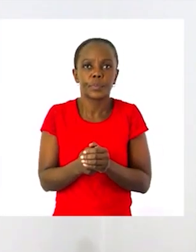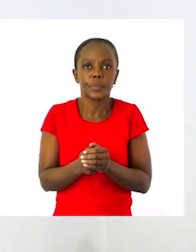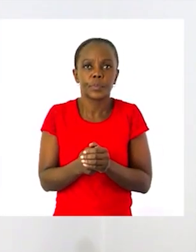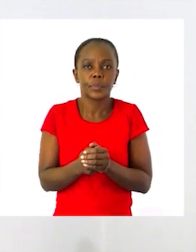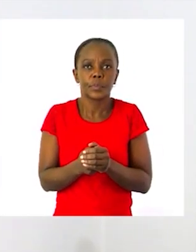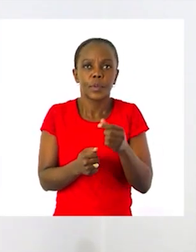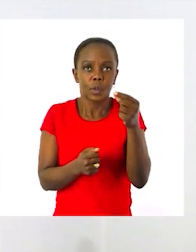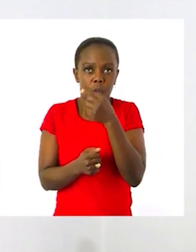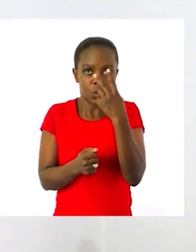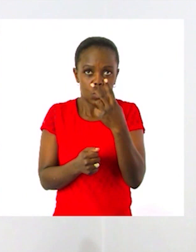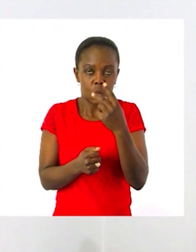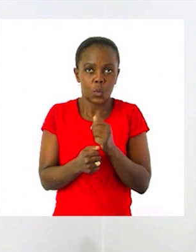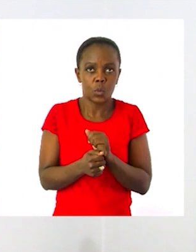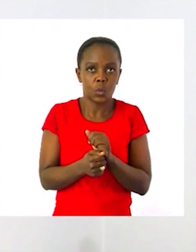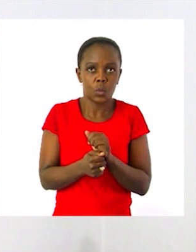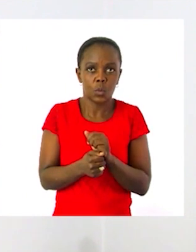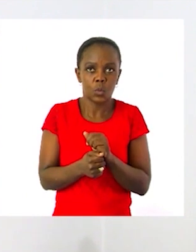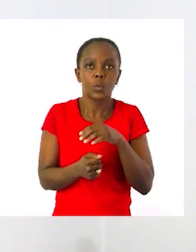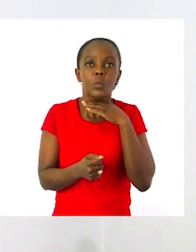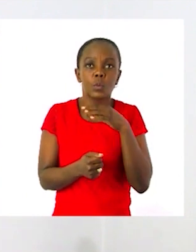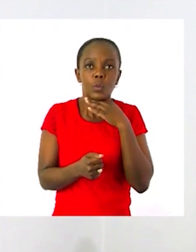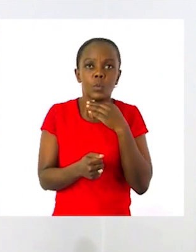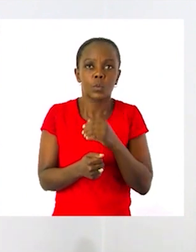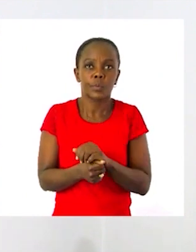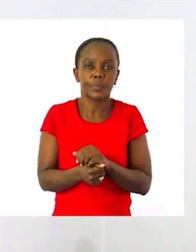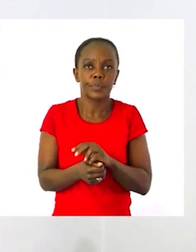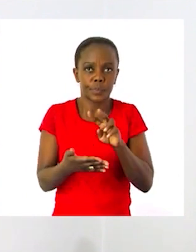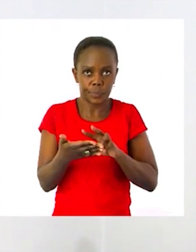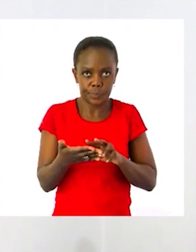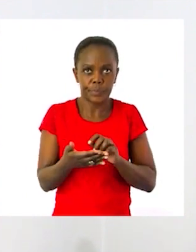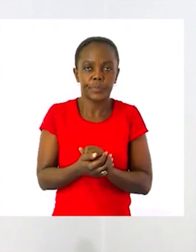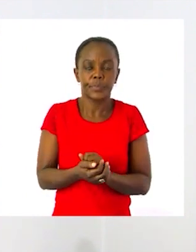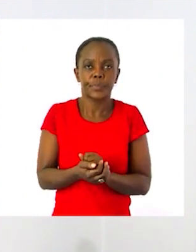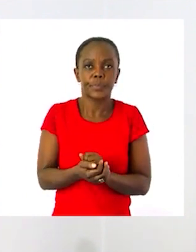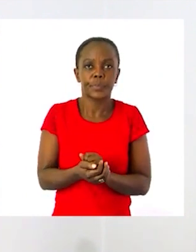For grade 2s, I will read their story.